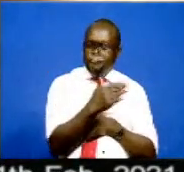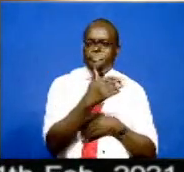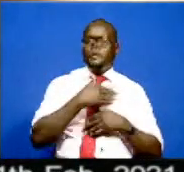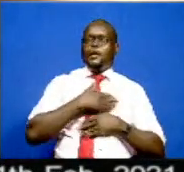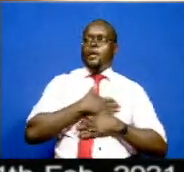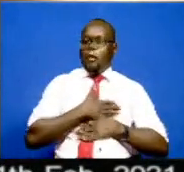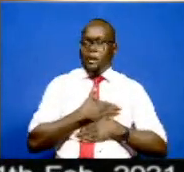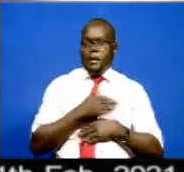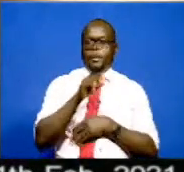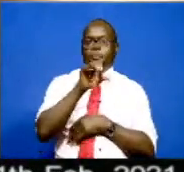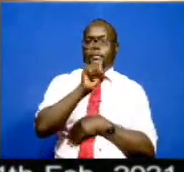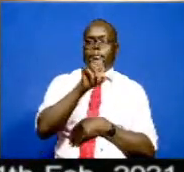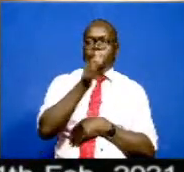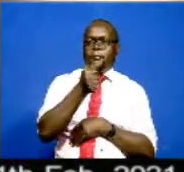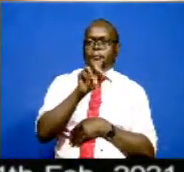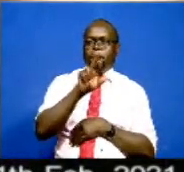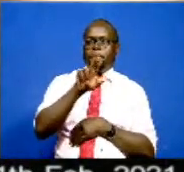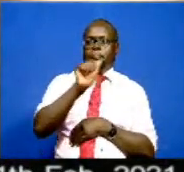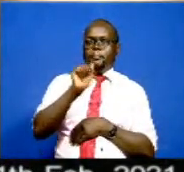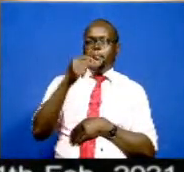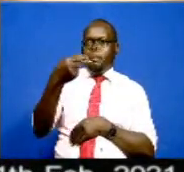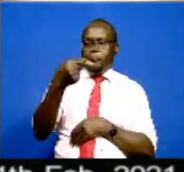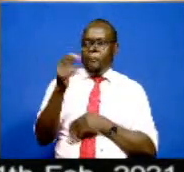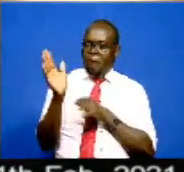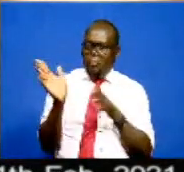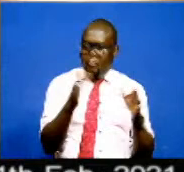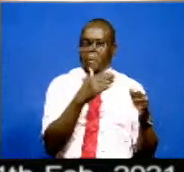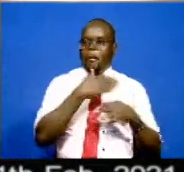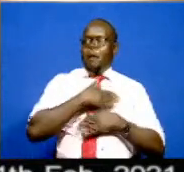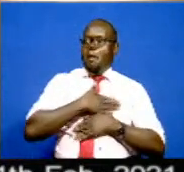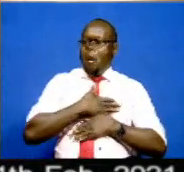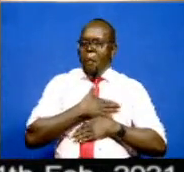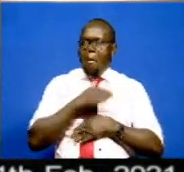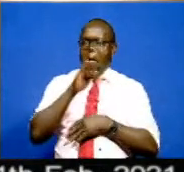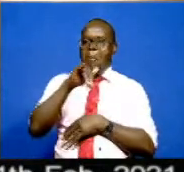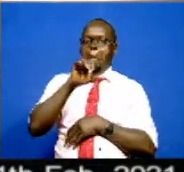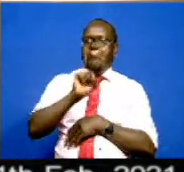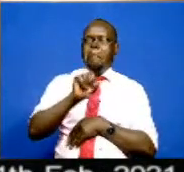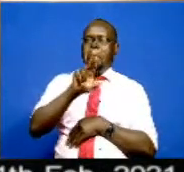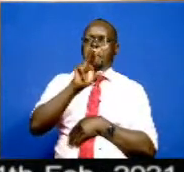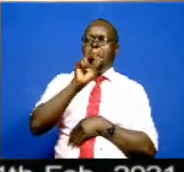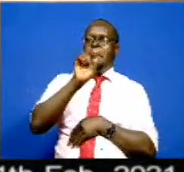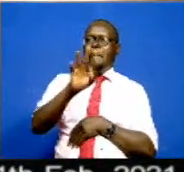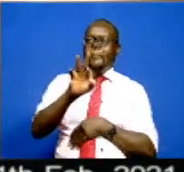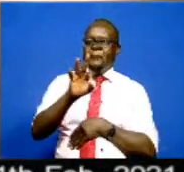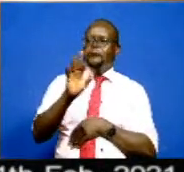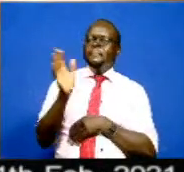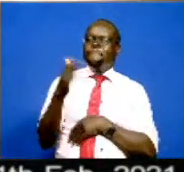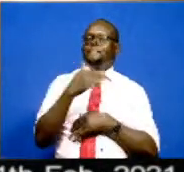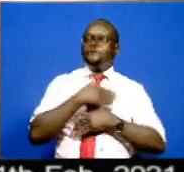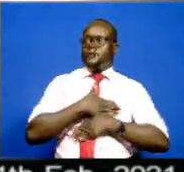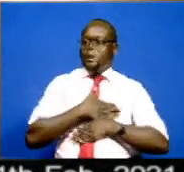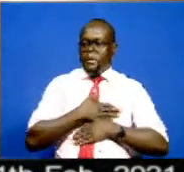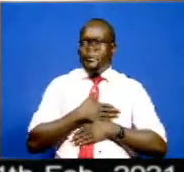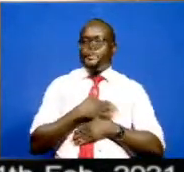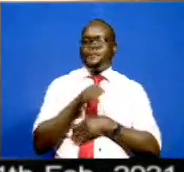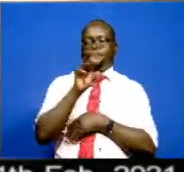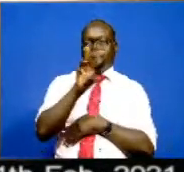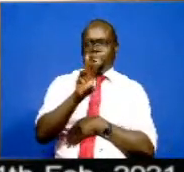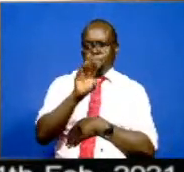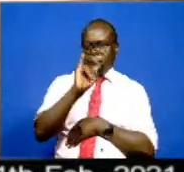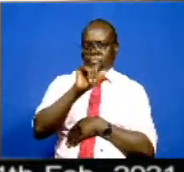Honorable Sarah Paulata Korele, MP. The Honorable Yusuf Hassan Abdi, MP. The Honorable William Kamren